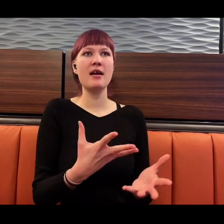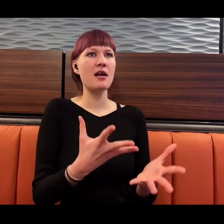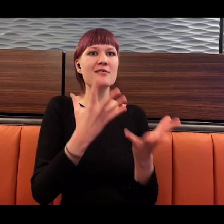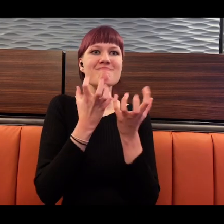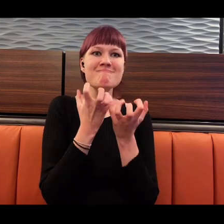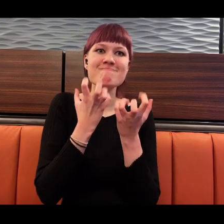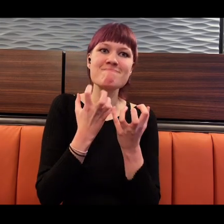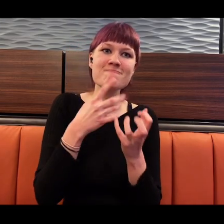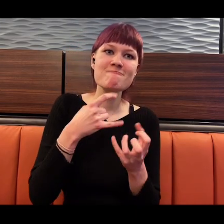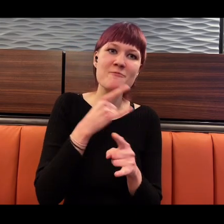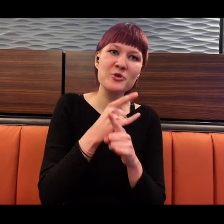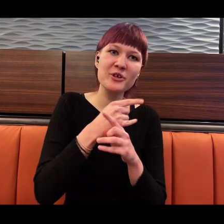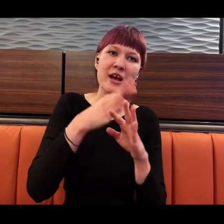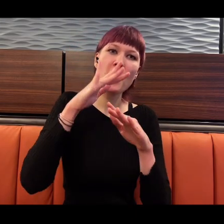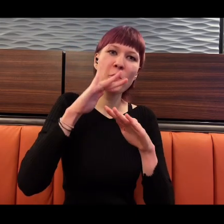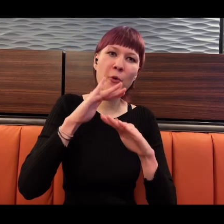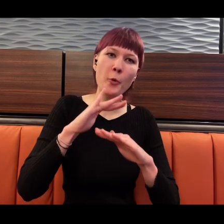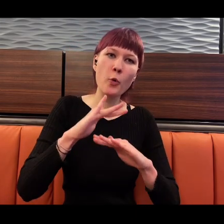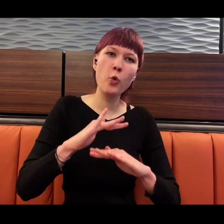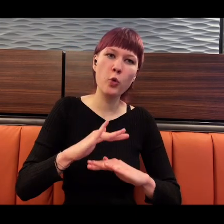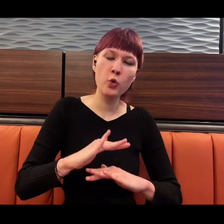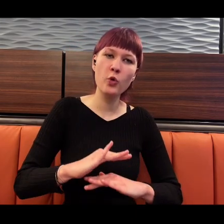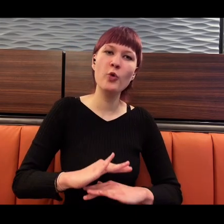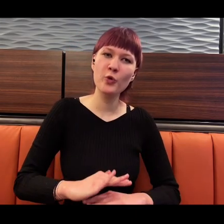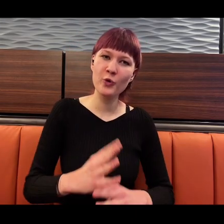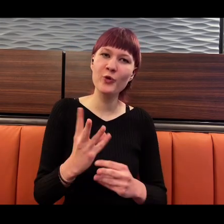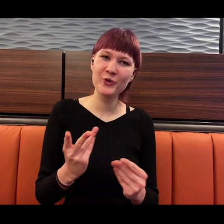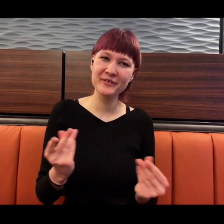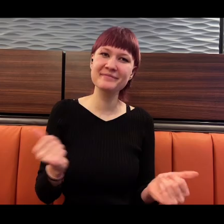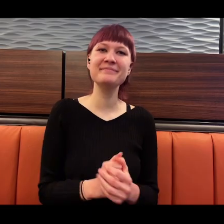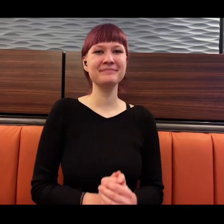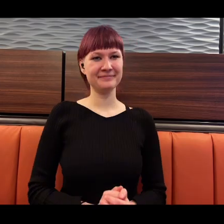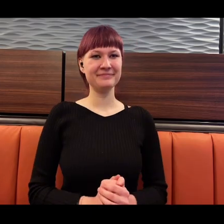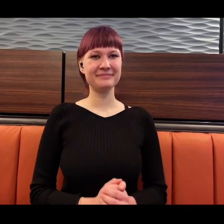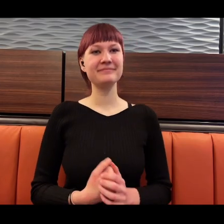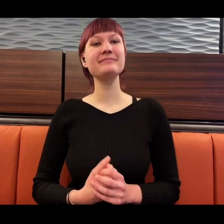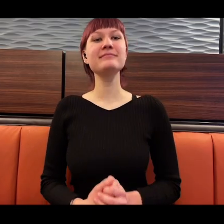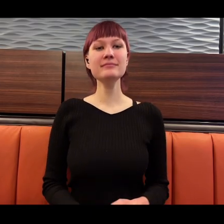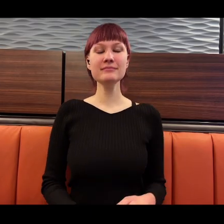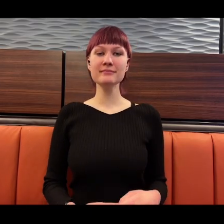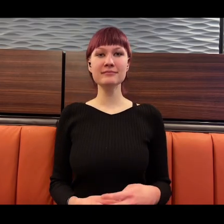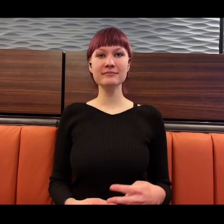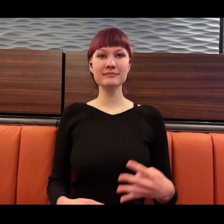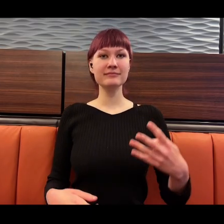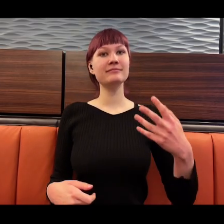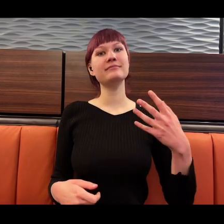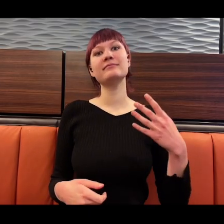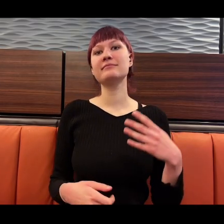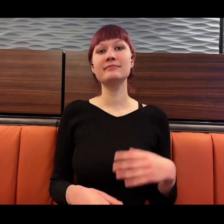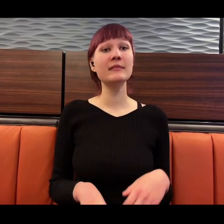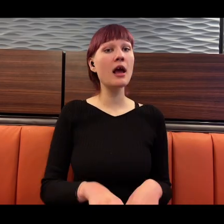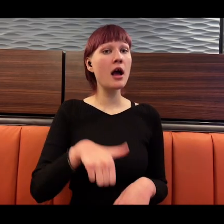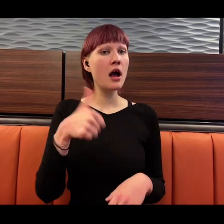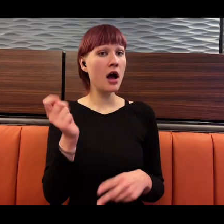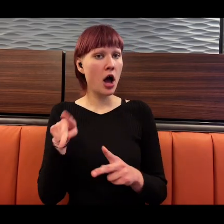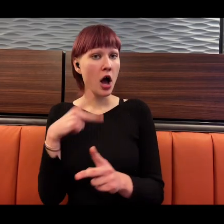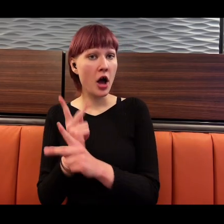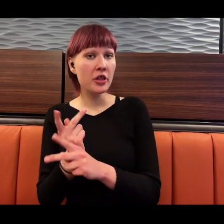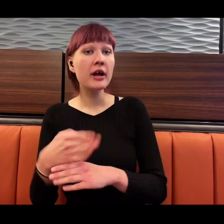behaviors. Another type of aversion therapy is systematic desensitization. This is when you want to get rid of